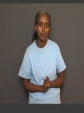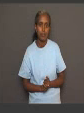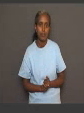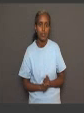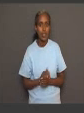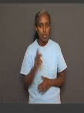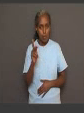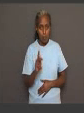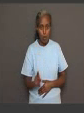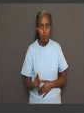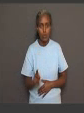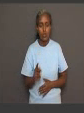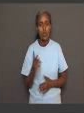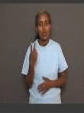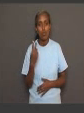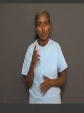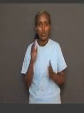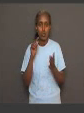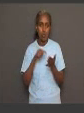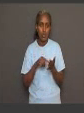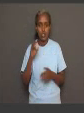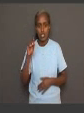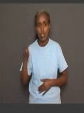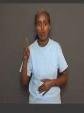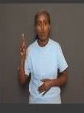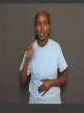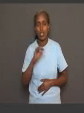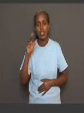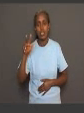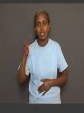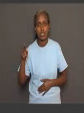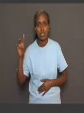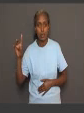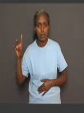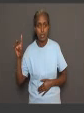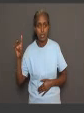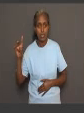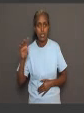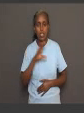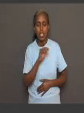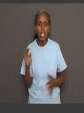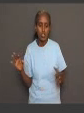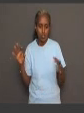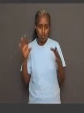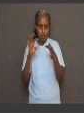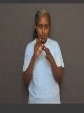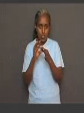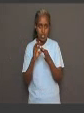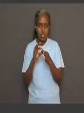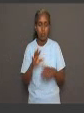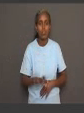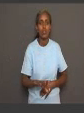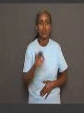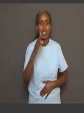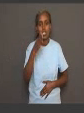Plot both points 0, 1 and 3, 7 and join them to get the